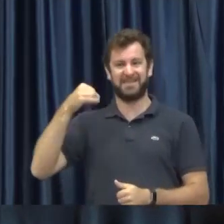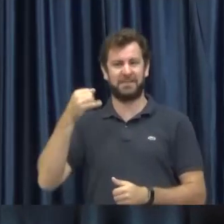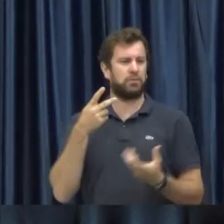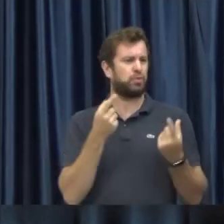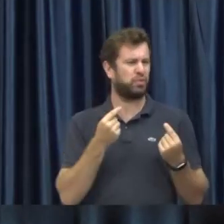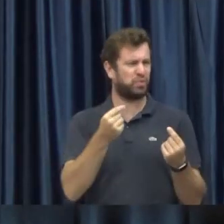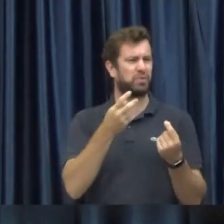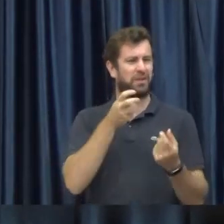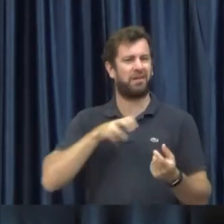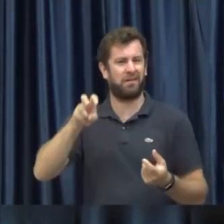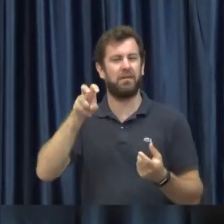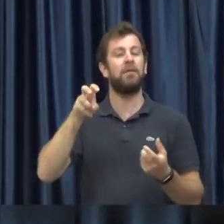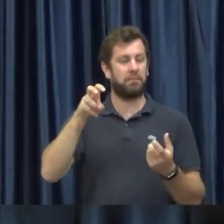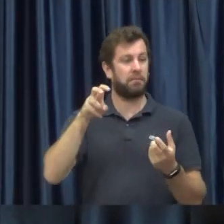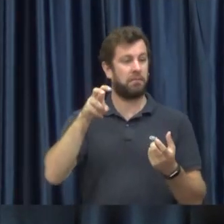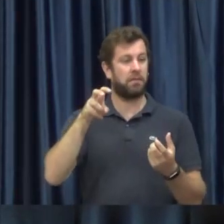part.